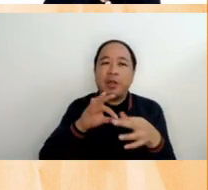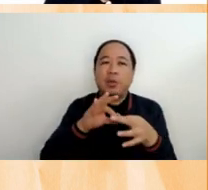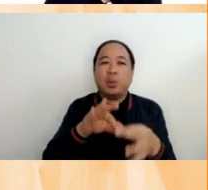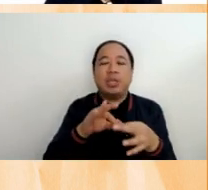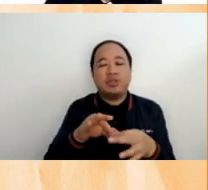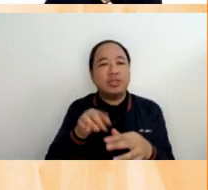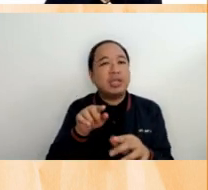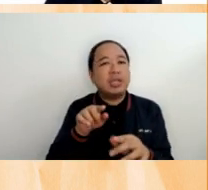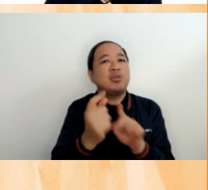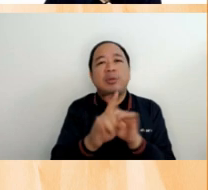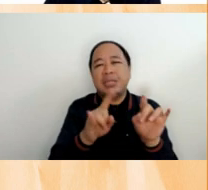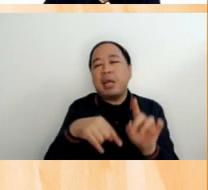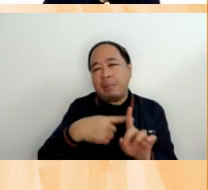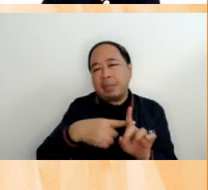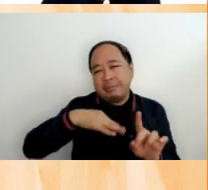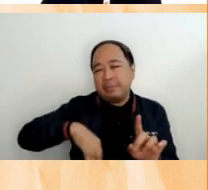media.